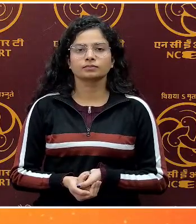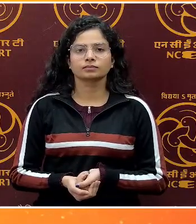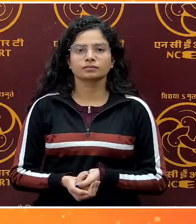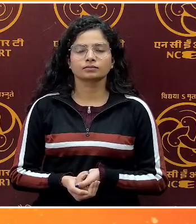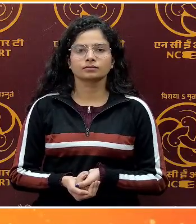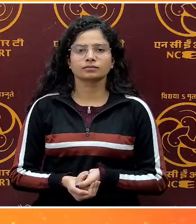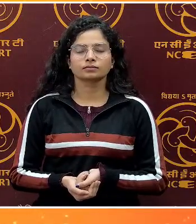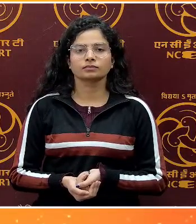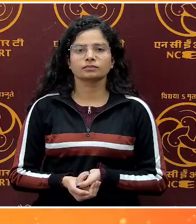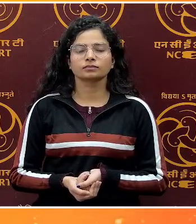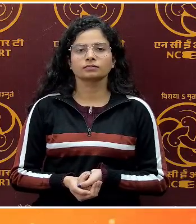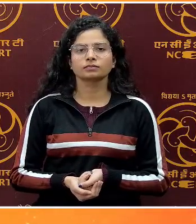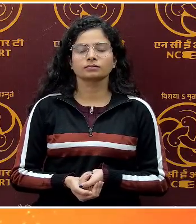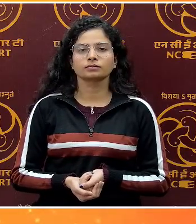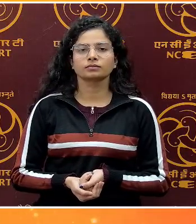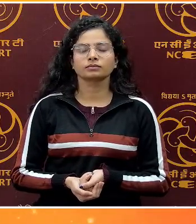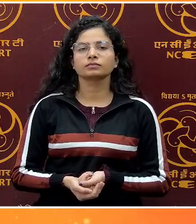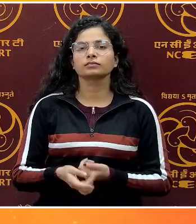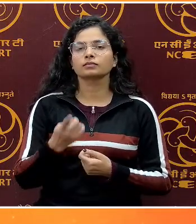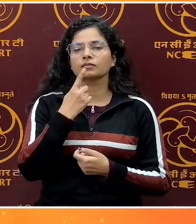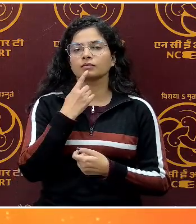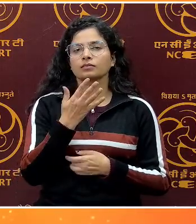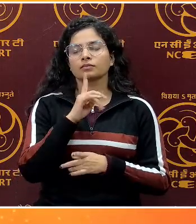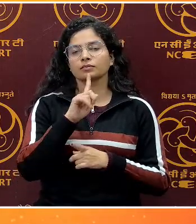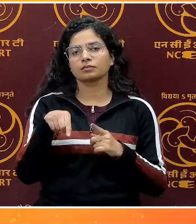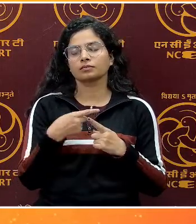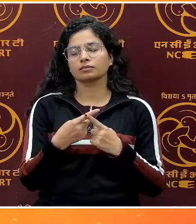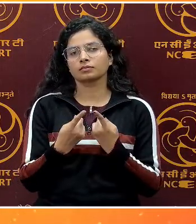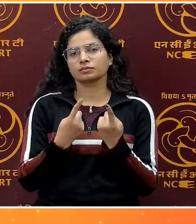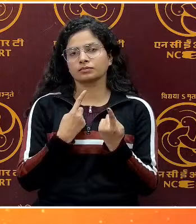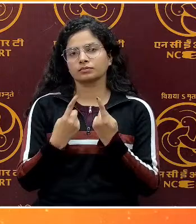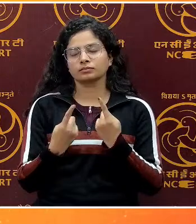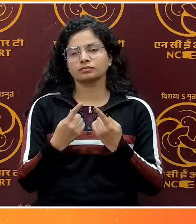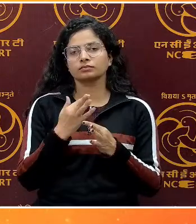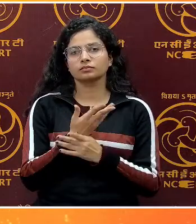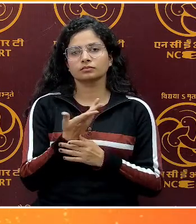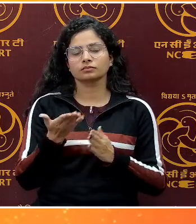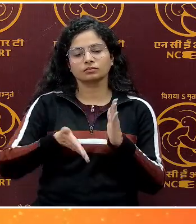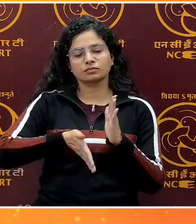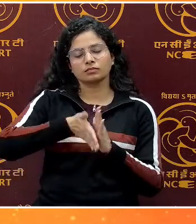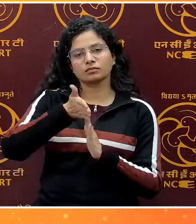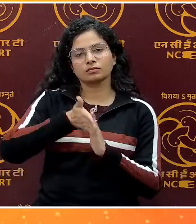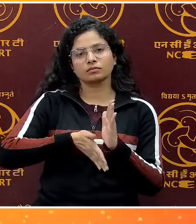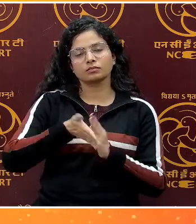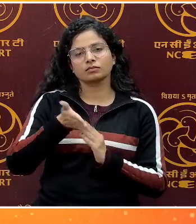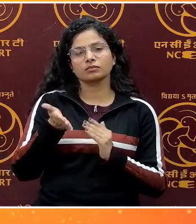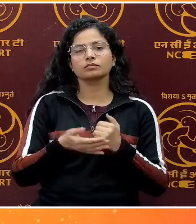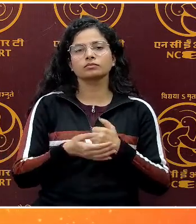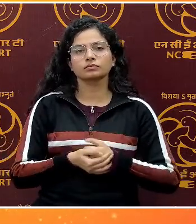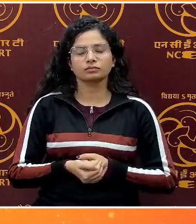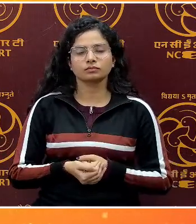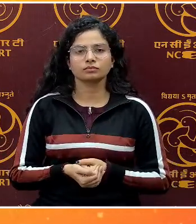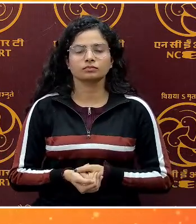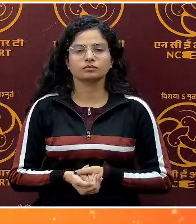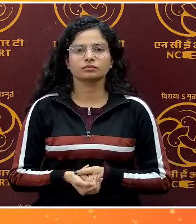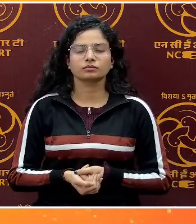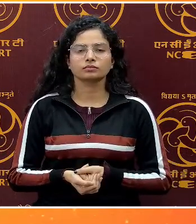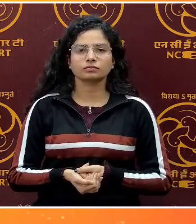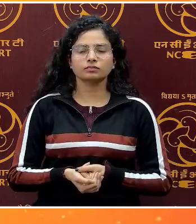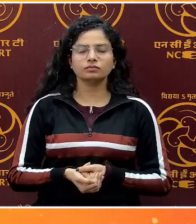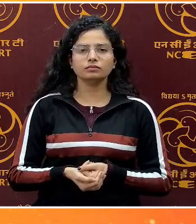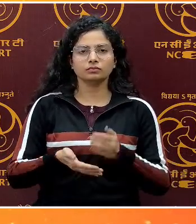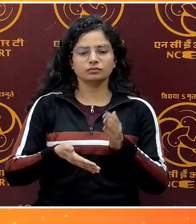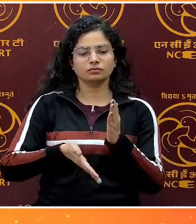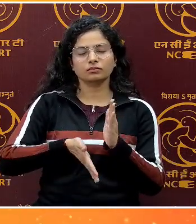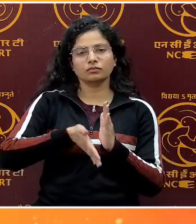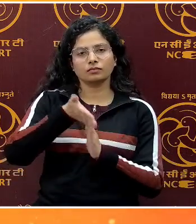and mirror the if outer. We are talking of, so mirrors are polished from one end. Yes, one side is